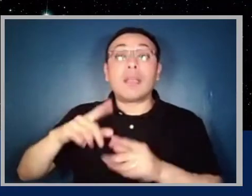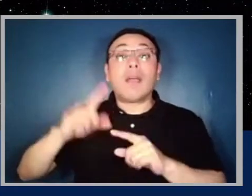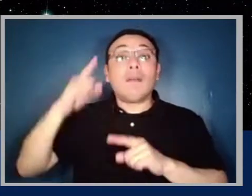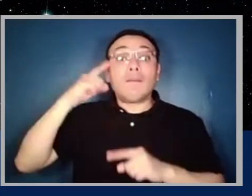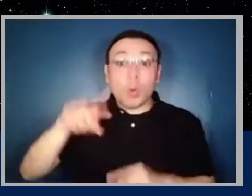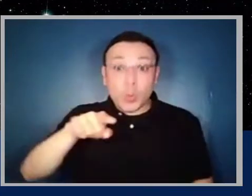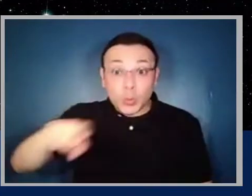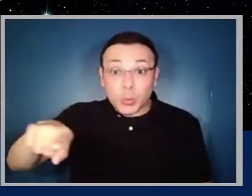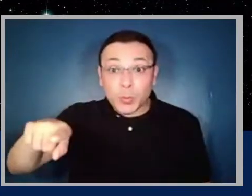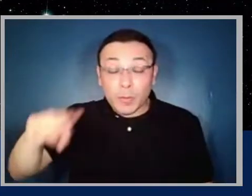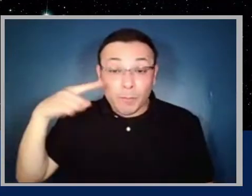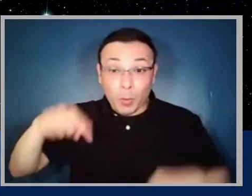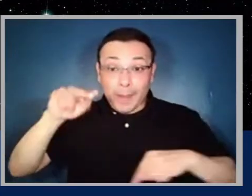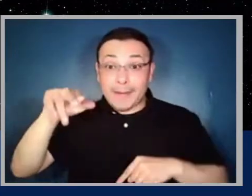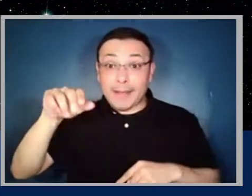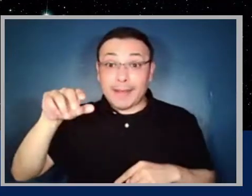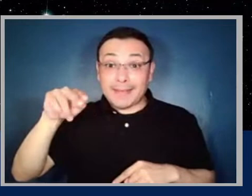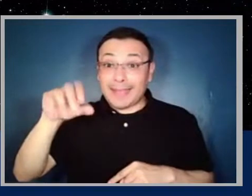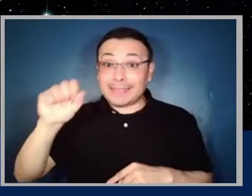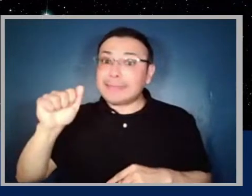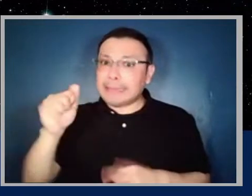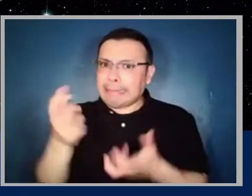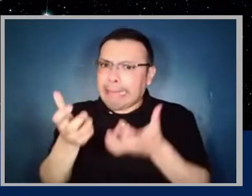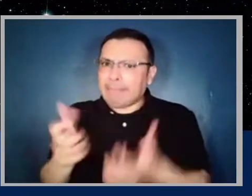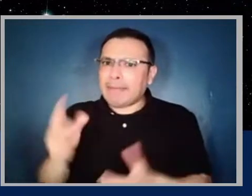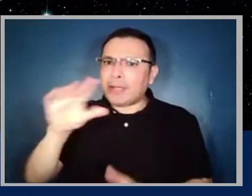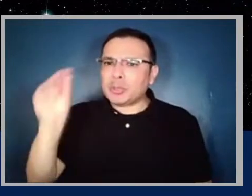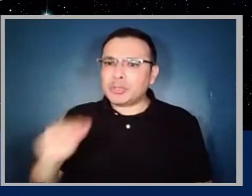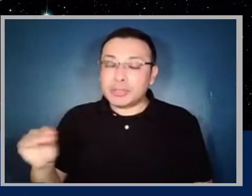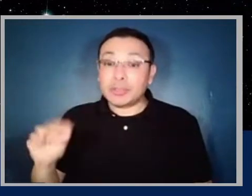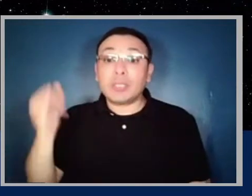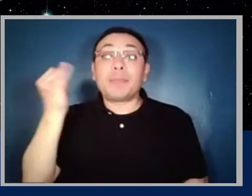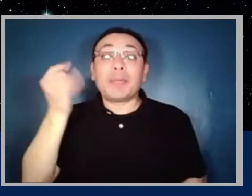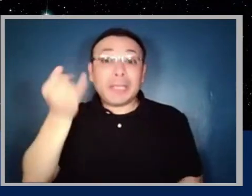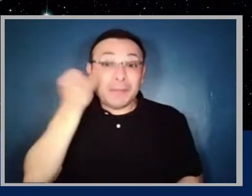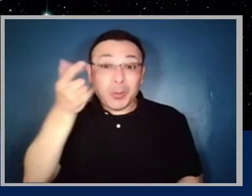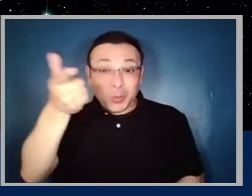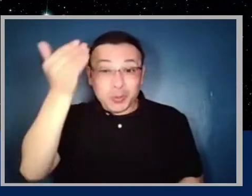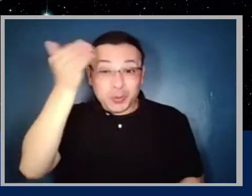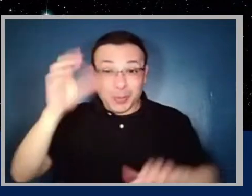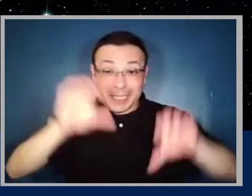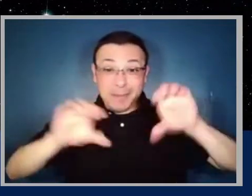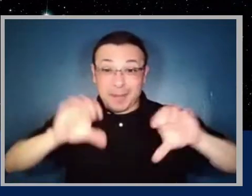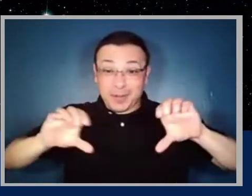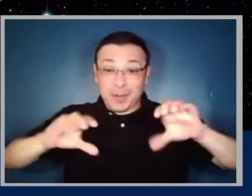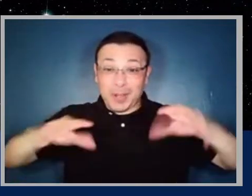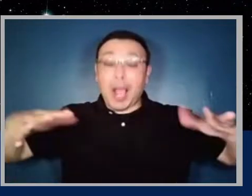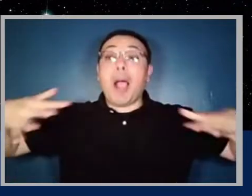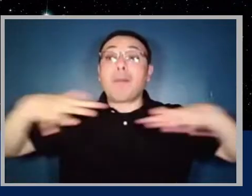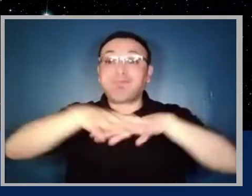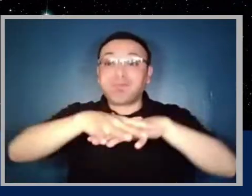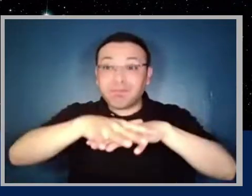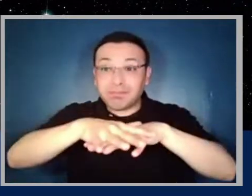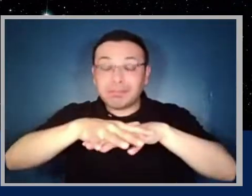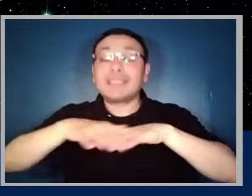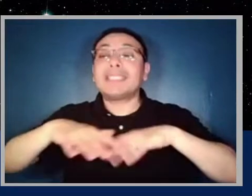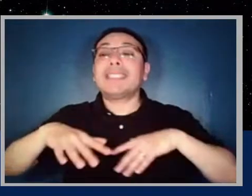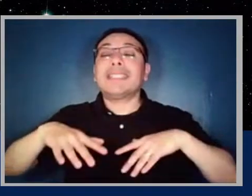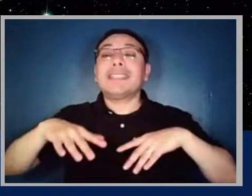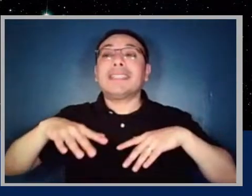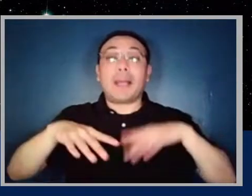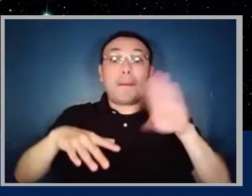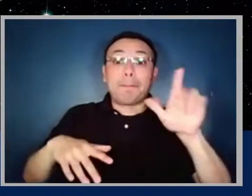very diluted. Diluted ammonia. Don't ever mix ammonia with bleach, obviously, as you know, even though they're very diluted. It's a bad